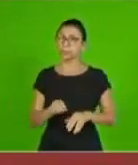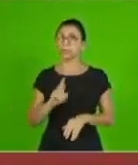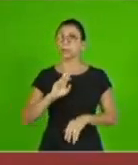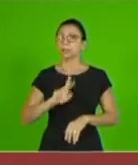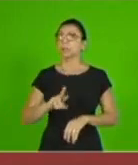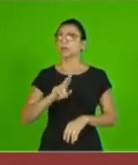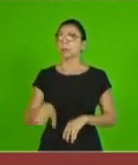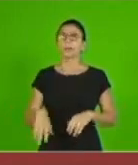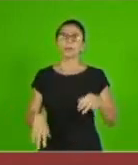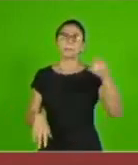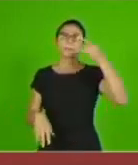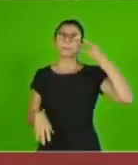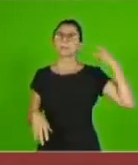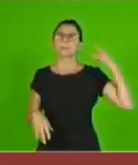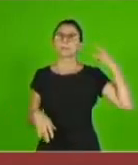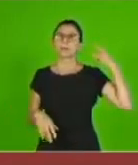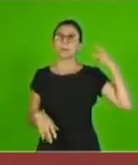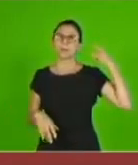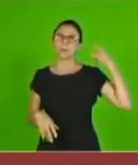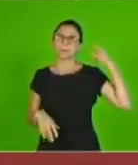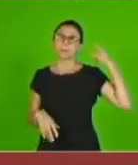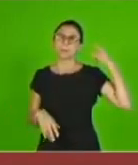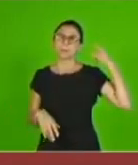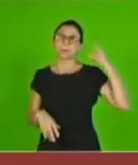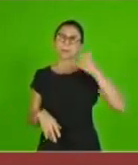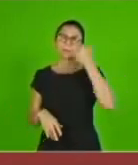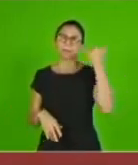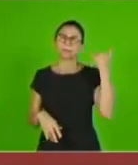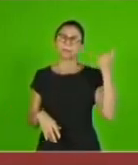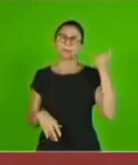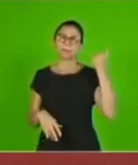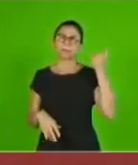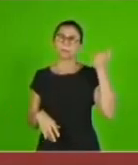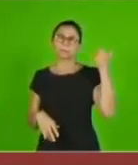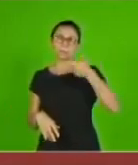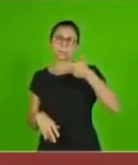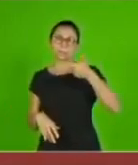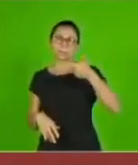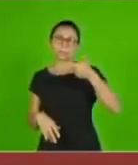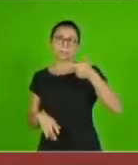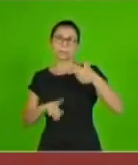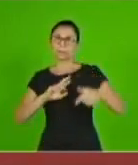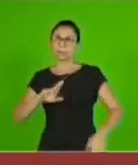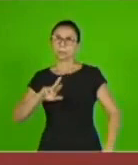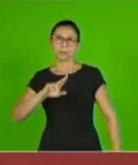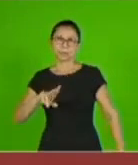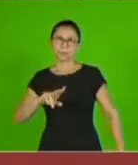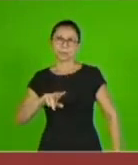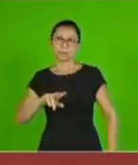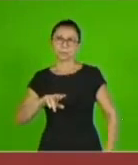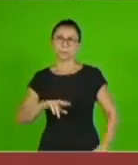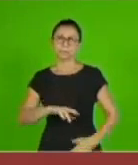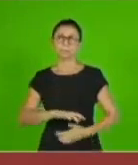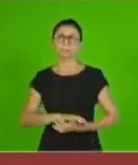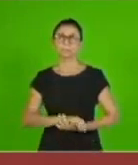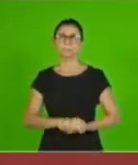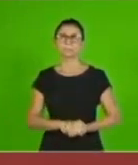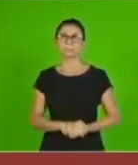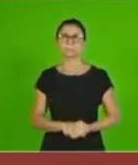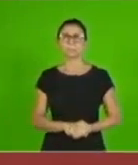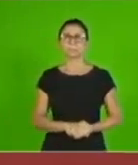You cannot focus on the things of this world, of the treasures.